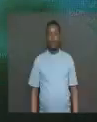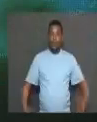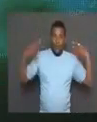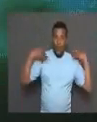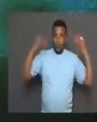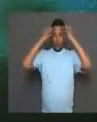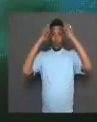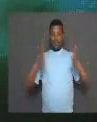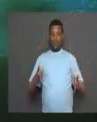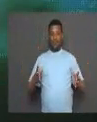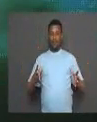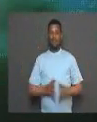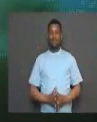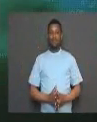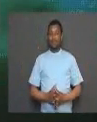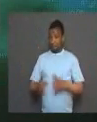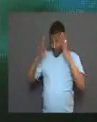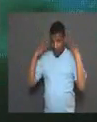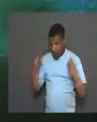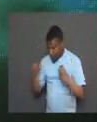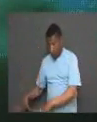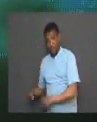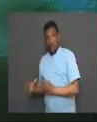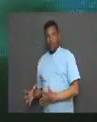Hello, teacher. Hello, students.